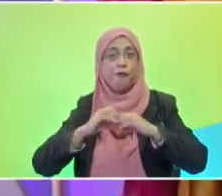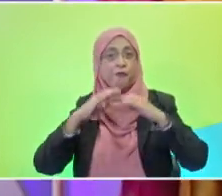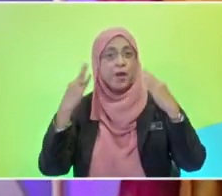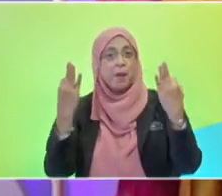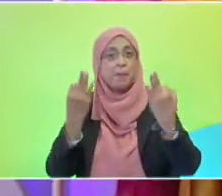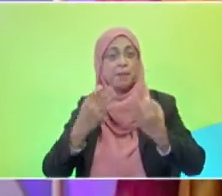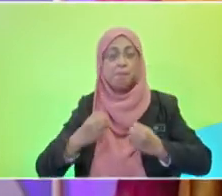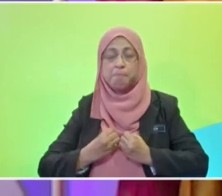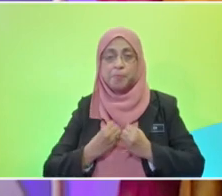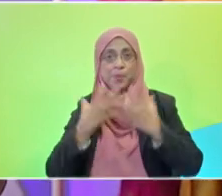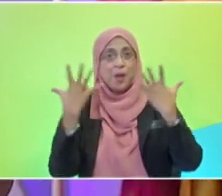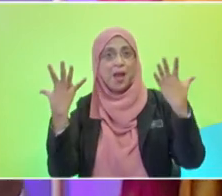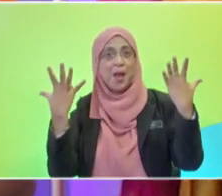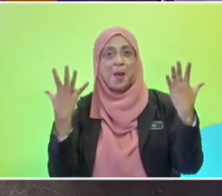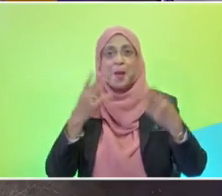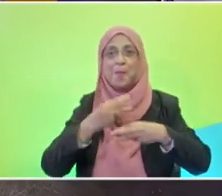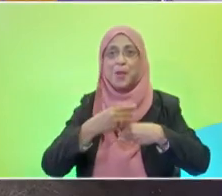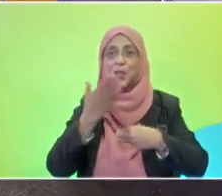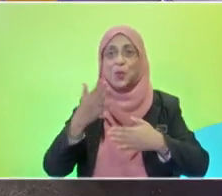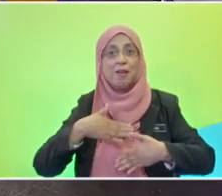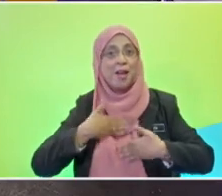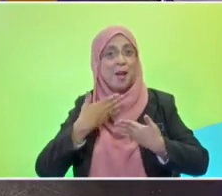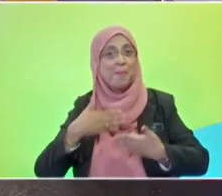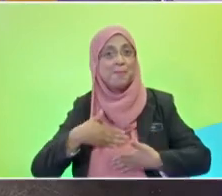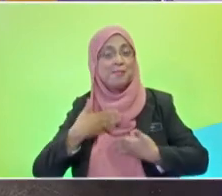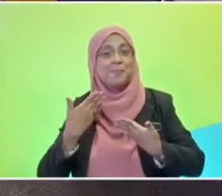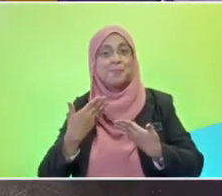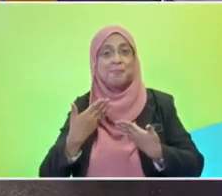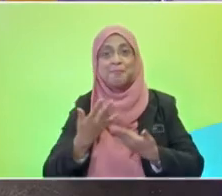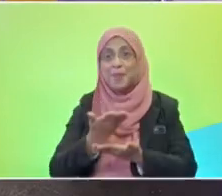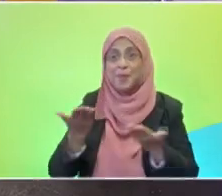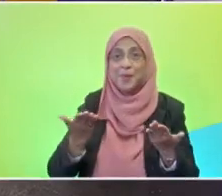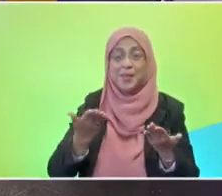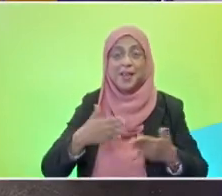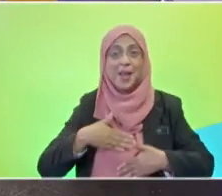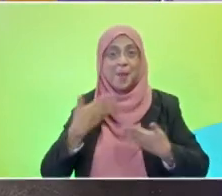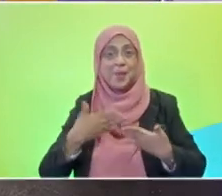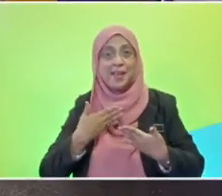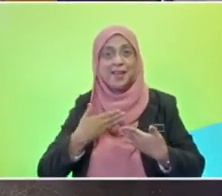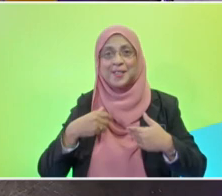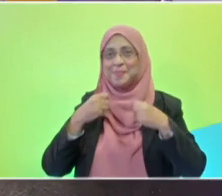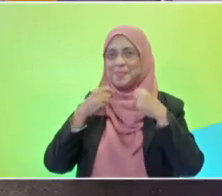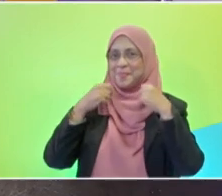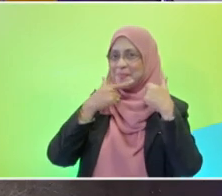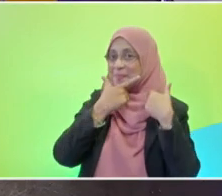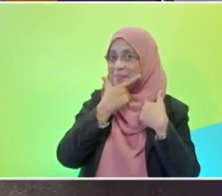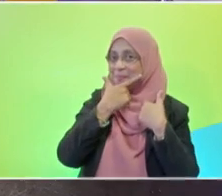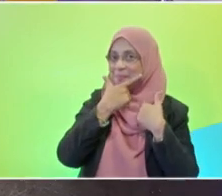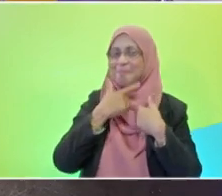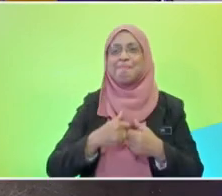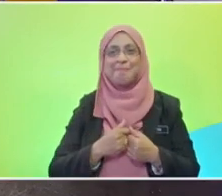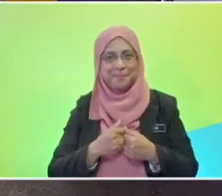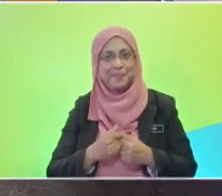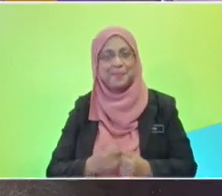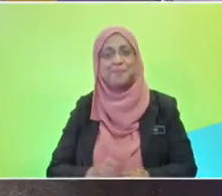you happy. Wow, is everyone happy today? If you're happy, give me a big smile.